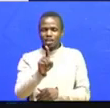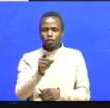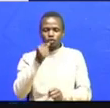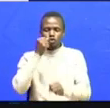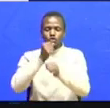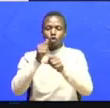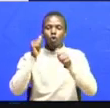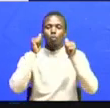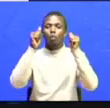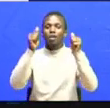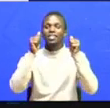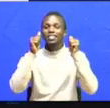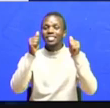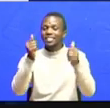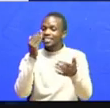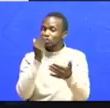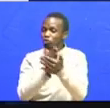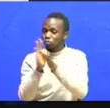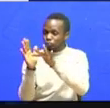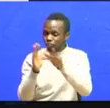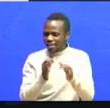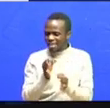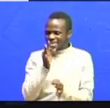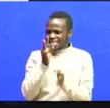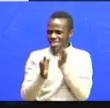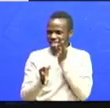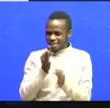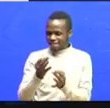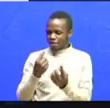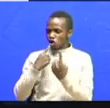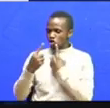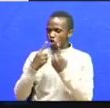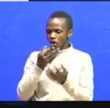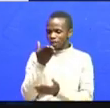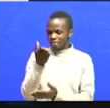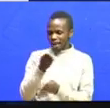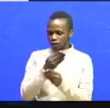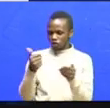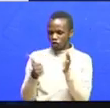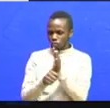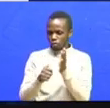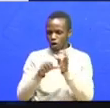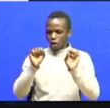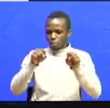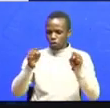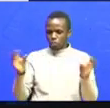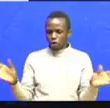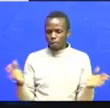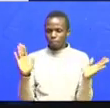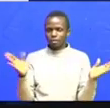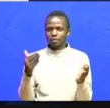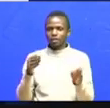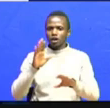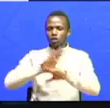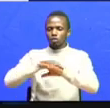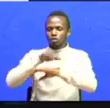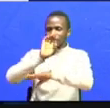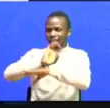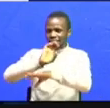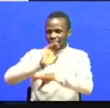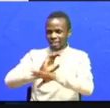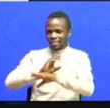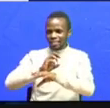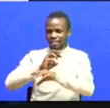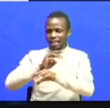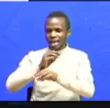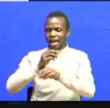politics. I think if we address that, publicity is good for the church, because our message, the message